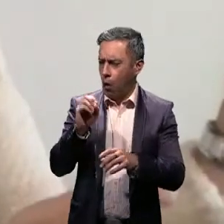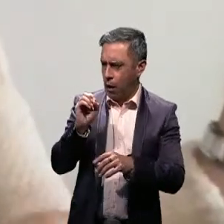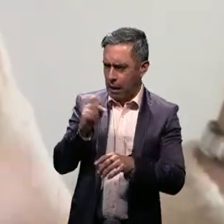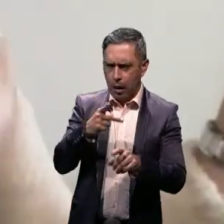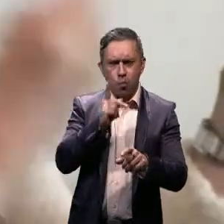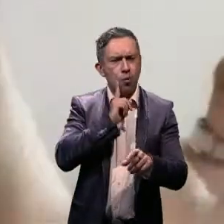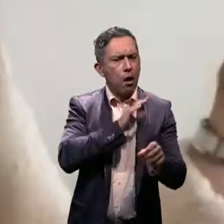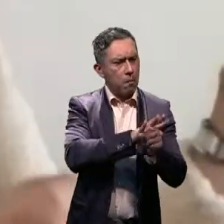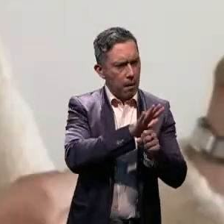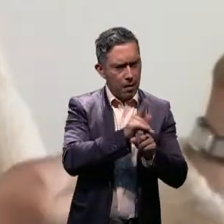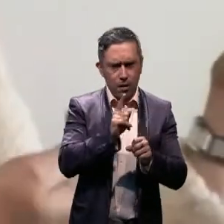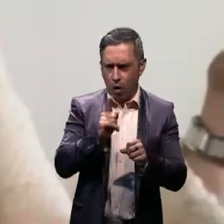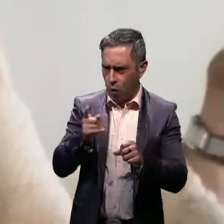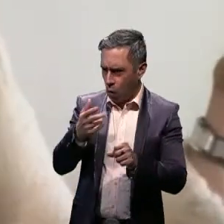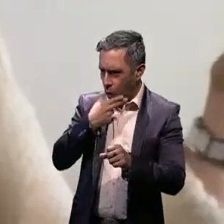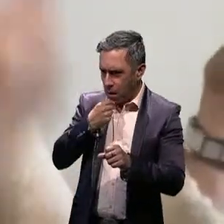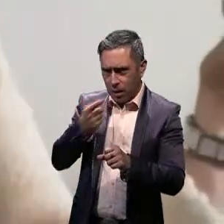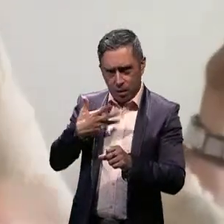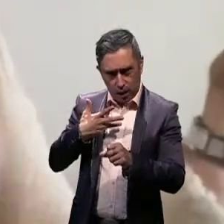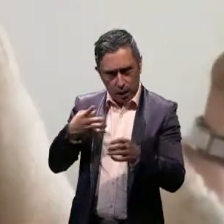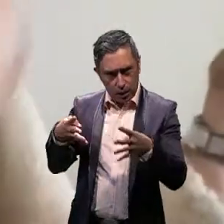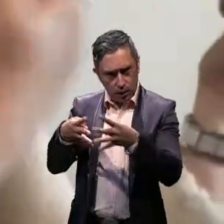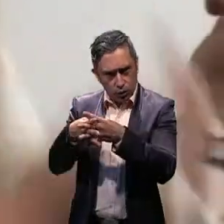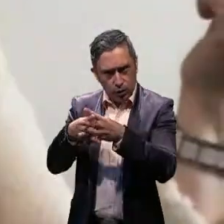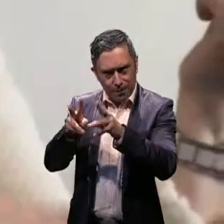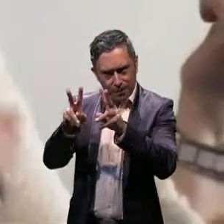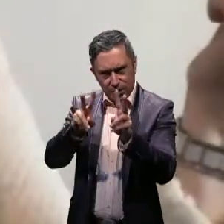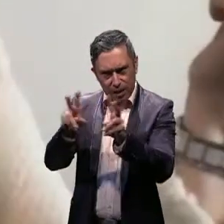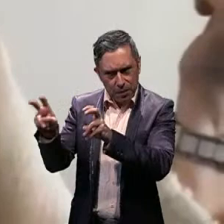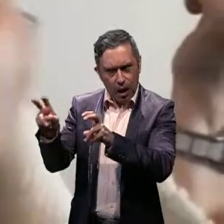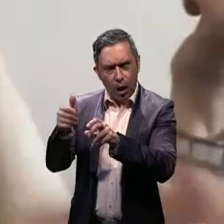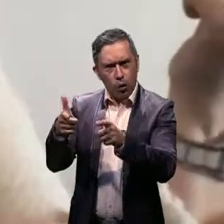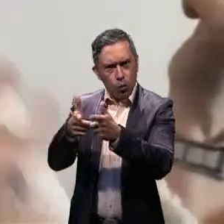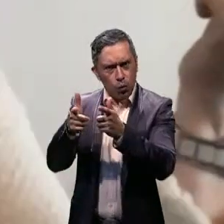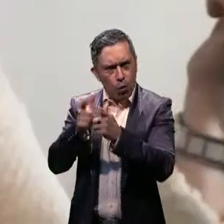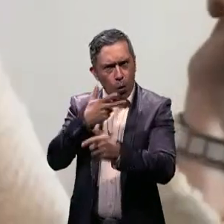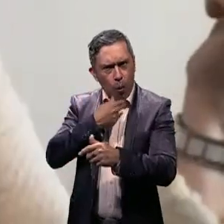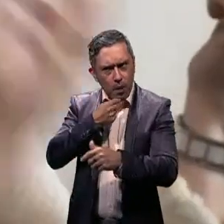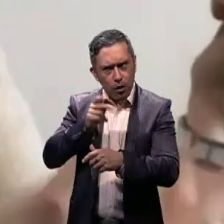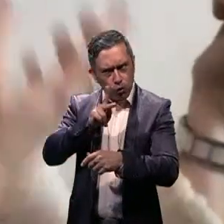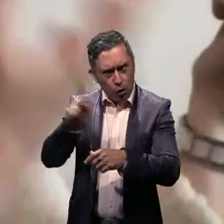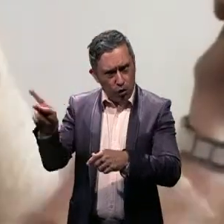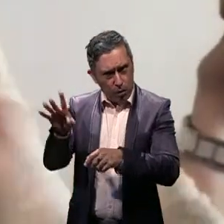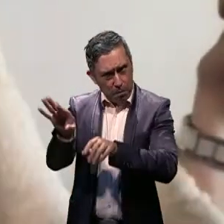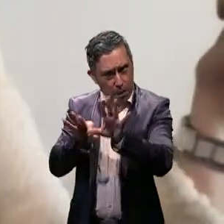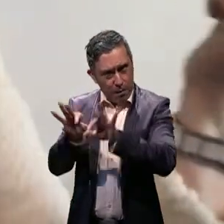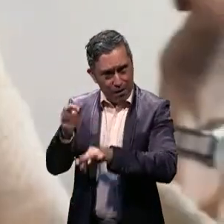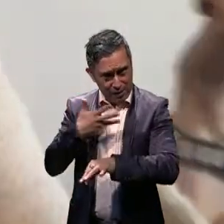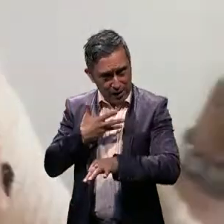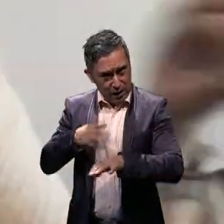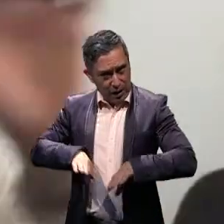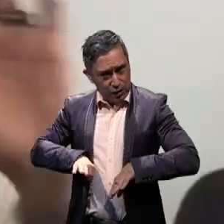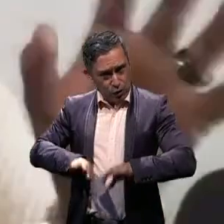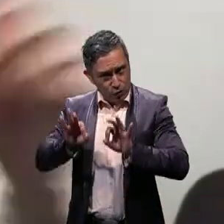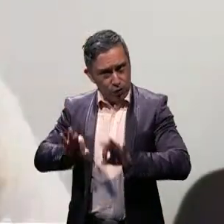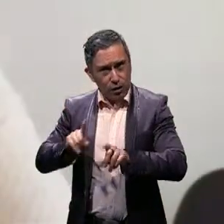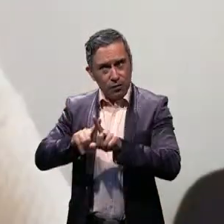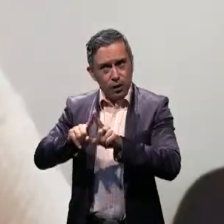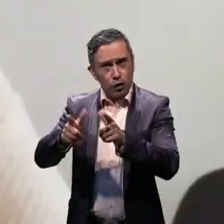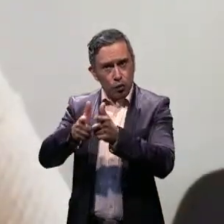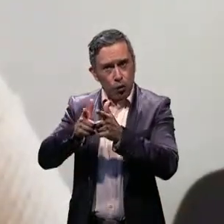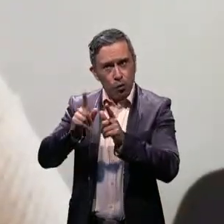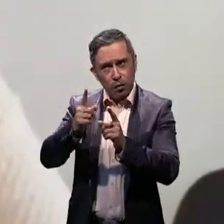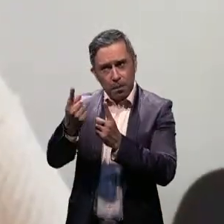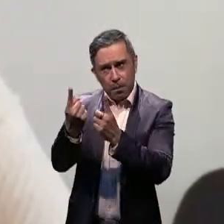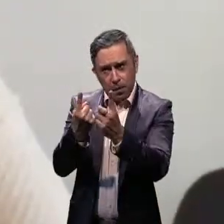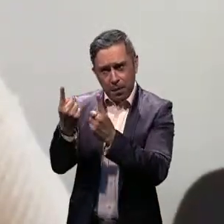side of the coin. How are men represented? Are well represented them? I mean, how all the collective